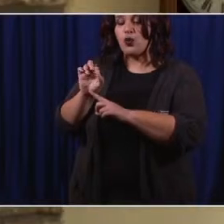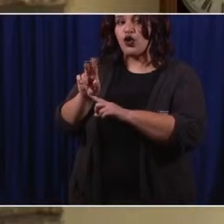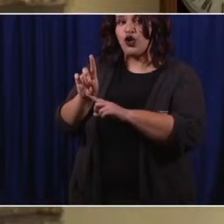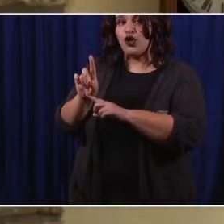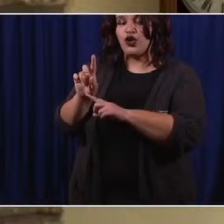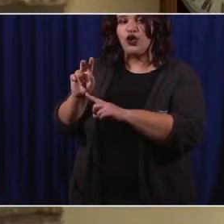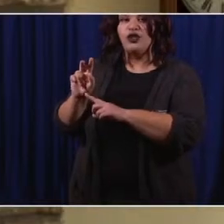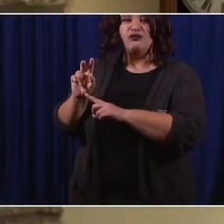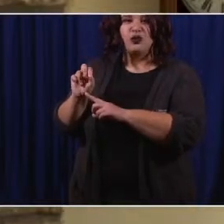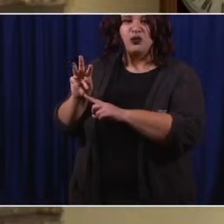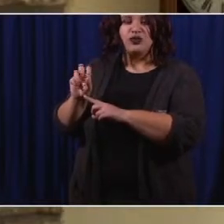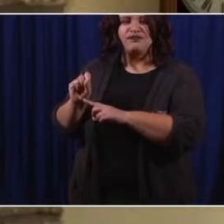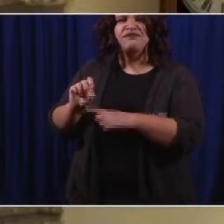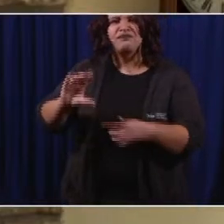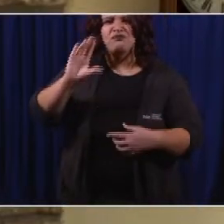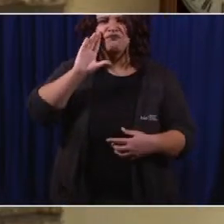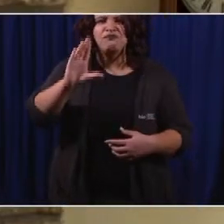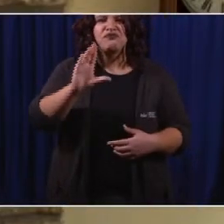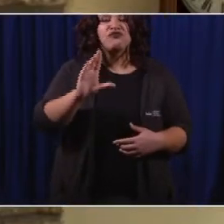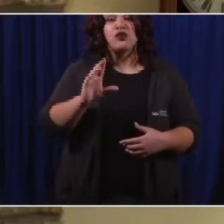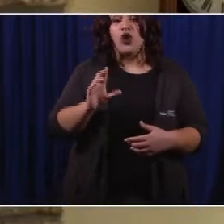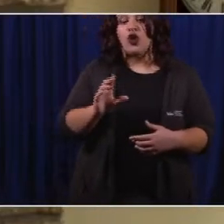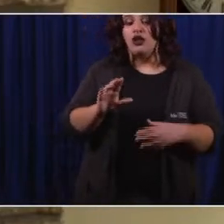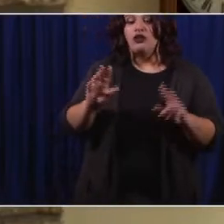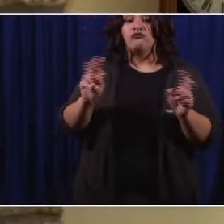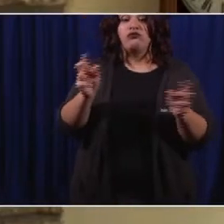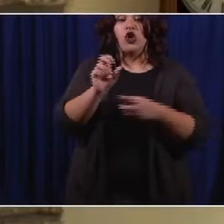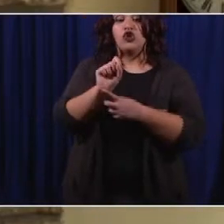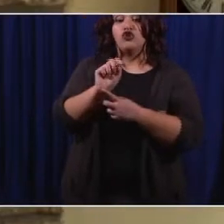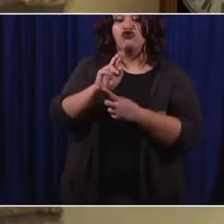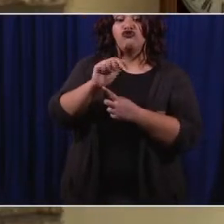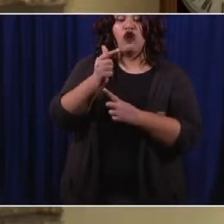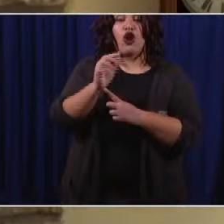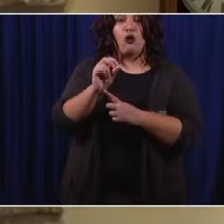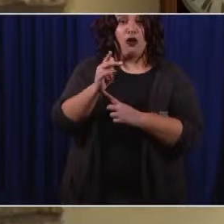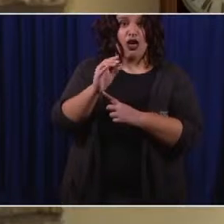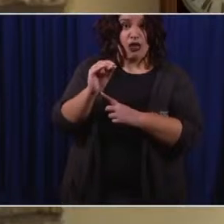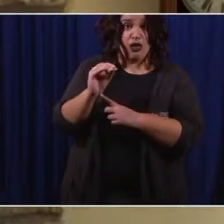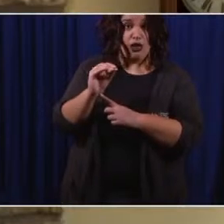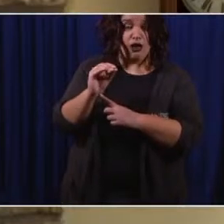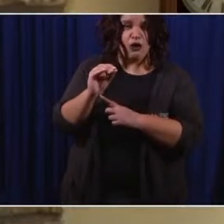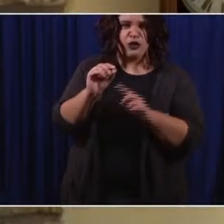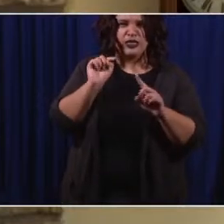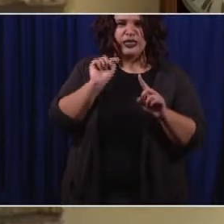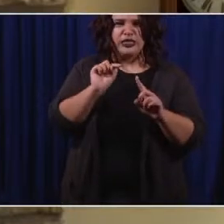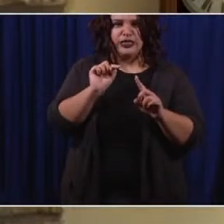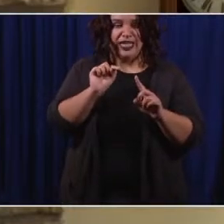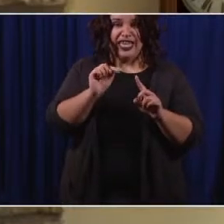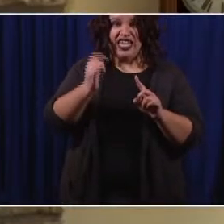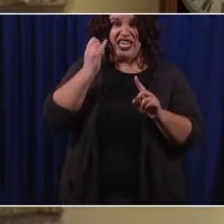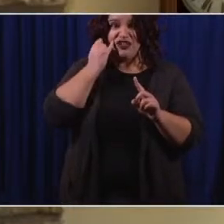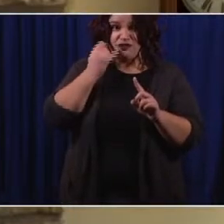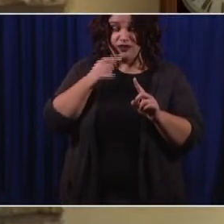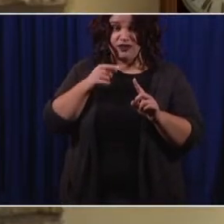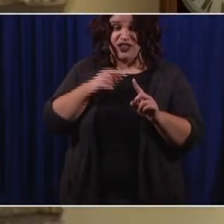your Strong Ohio proposal, obviously the lame duck session is quickly approaching. If this does not pass this